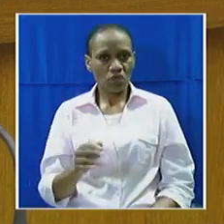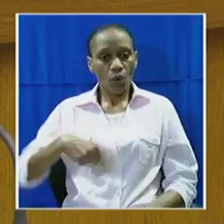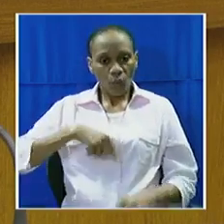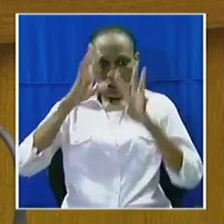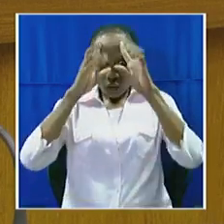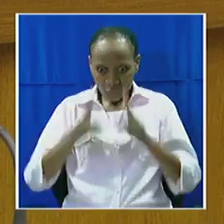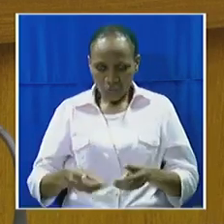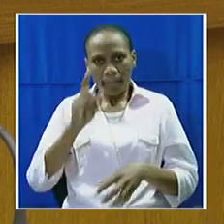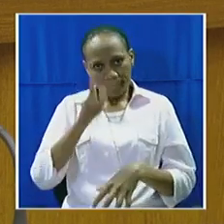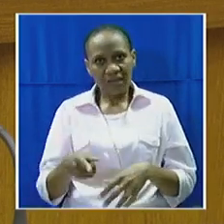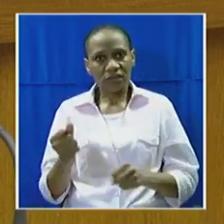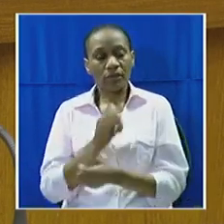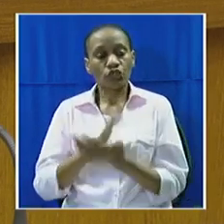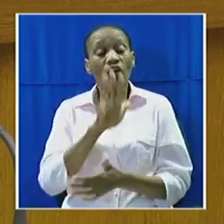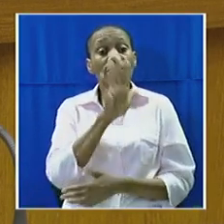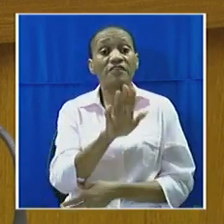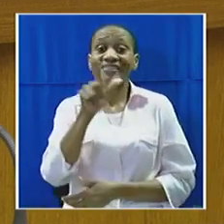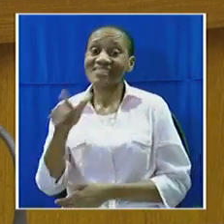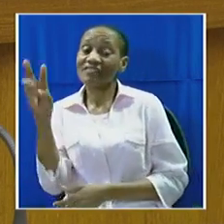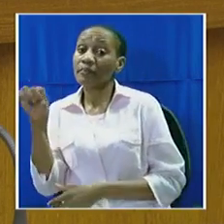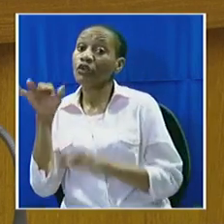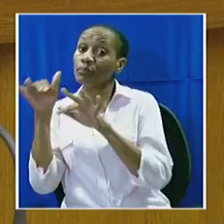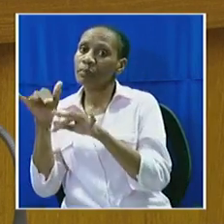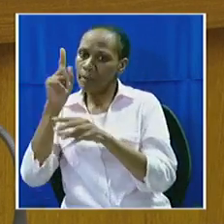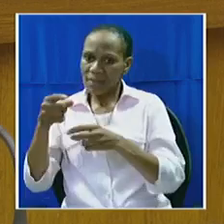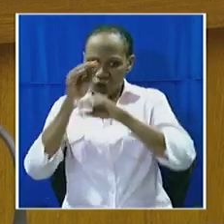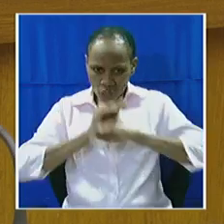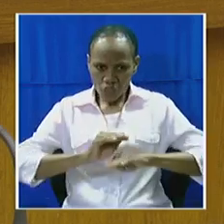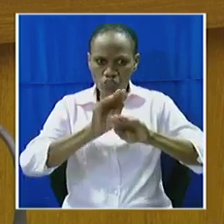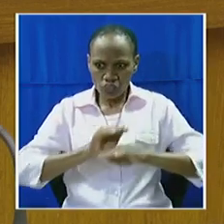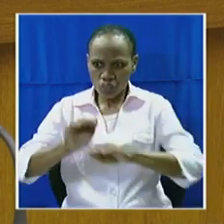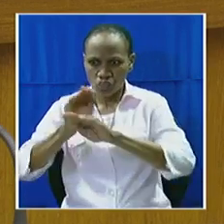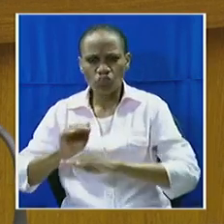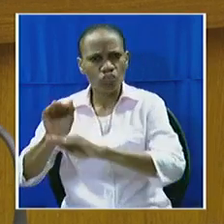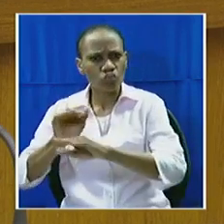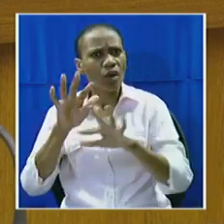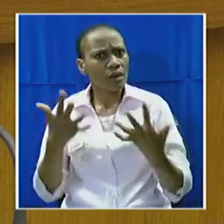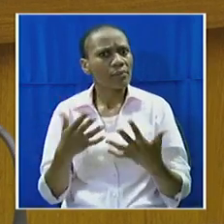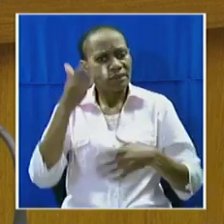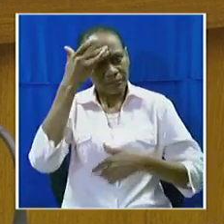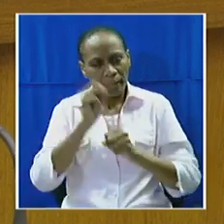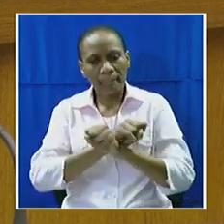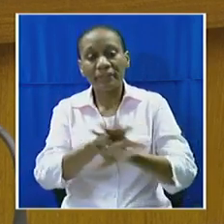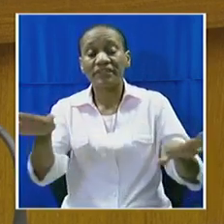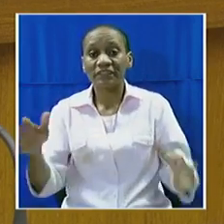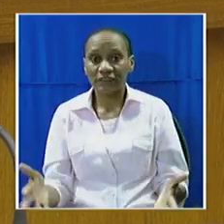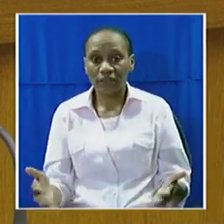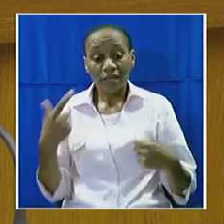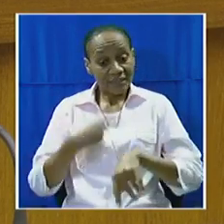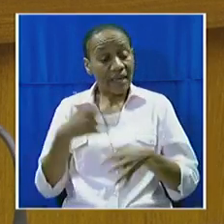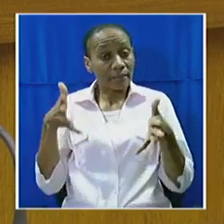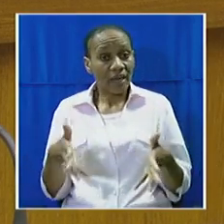to affect 57 million people to be made under the veil of secrecy. It is, however, time